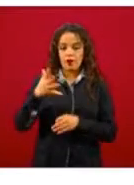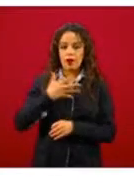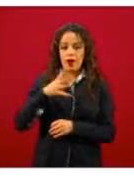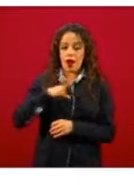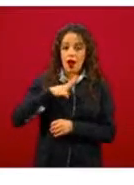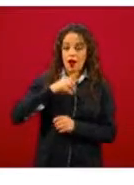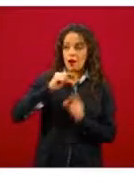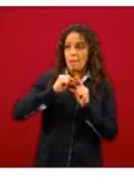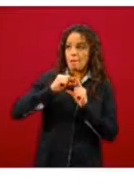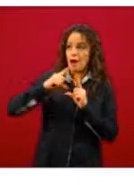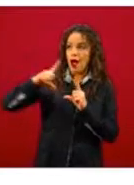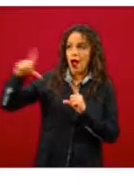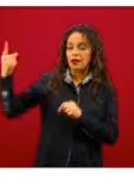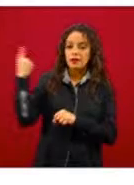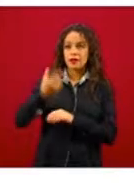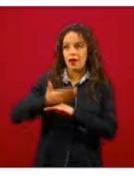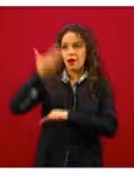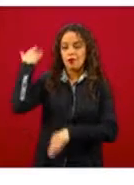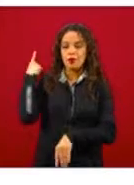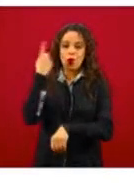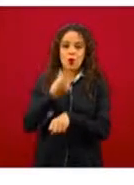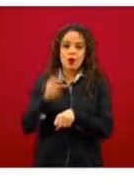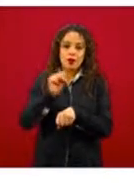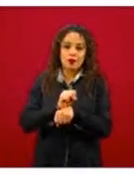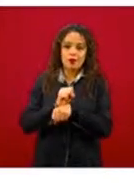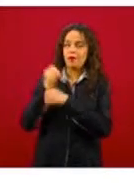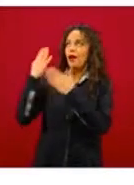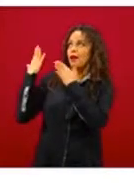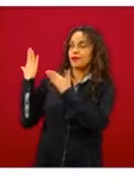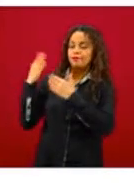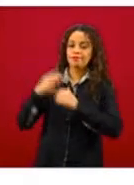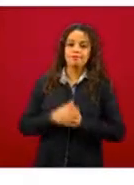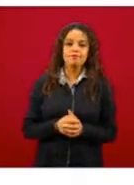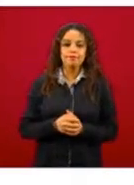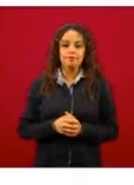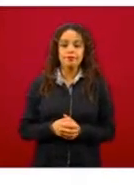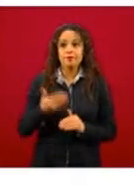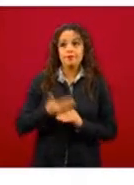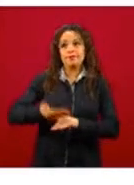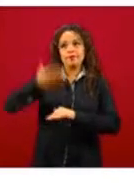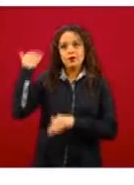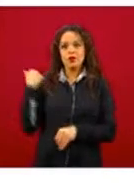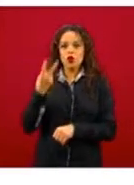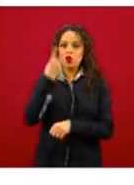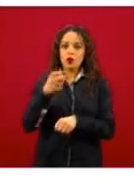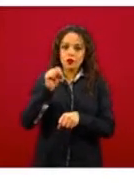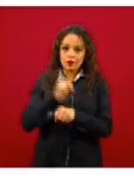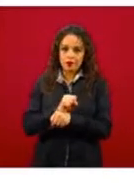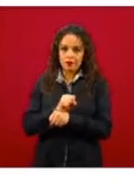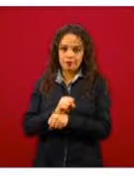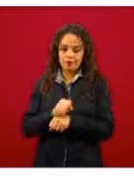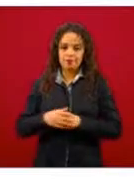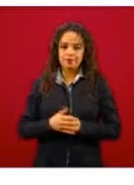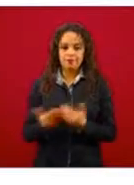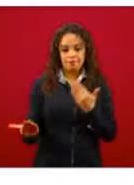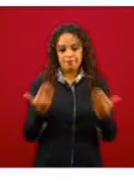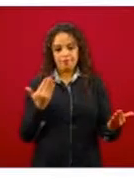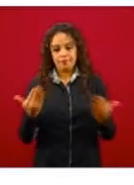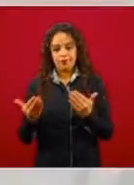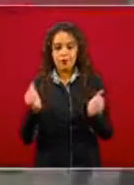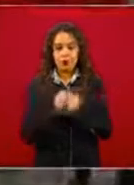All those states continue to show an important increase of their mobility on a